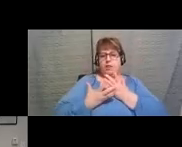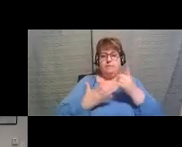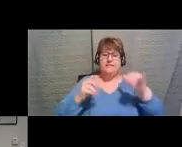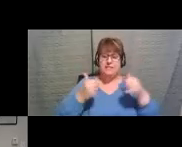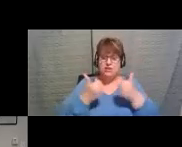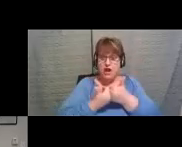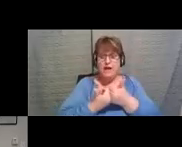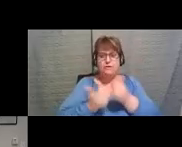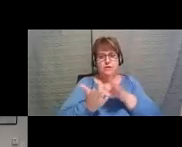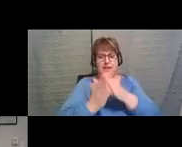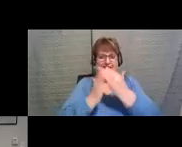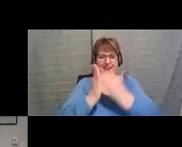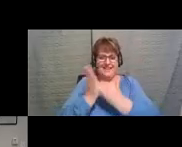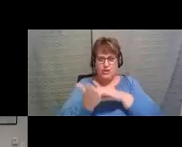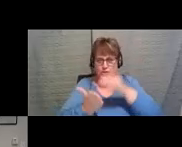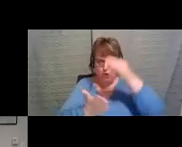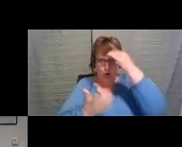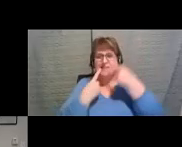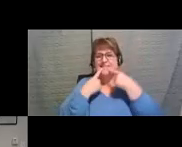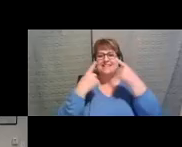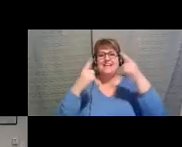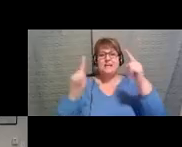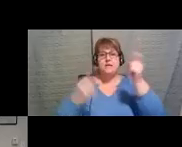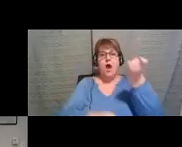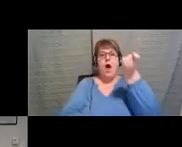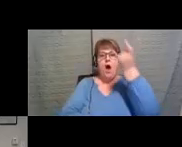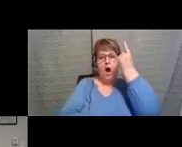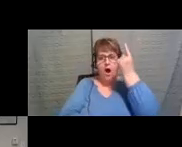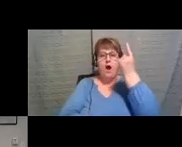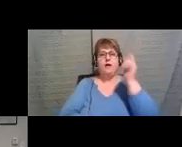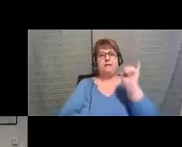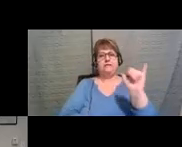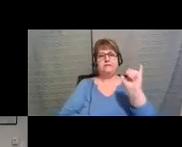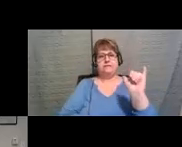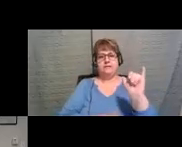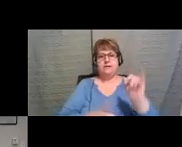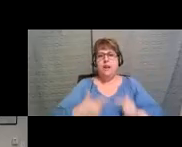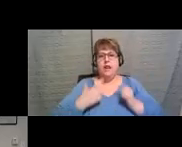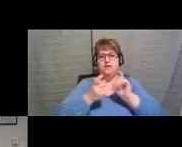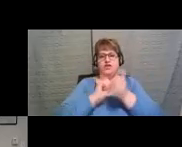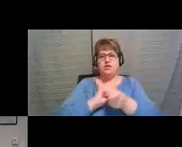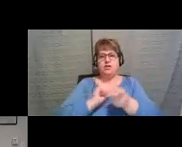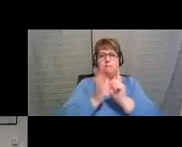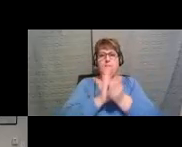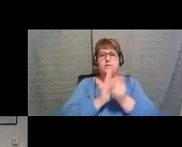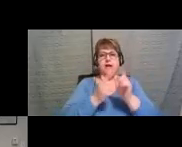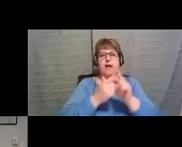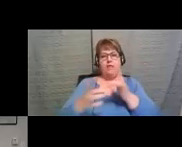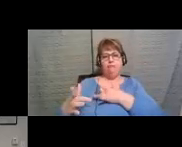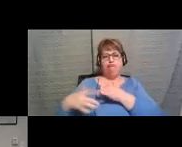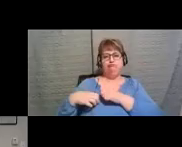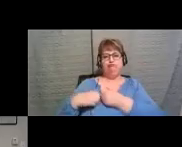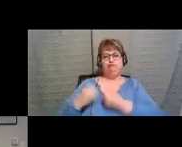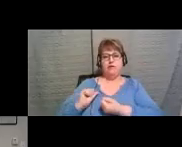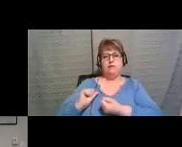lessons learned, successes, epiphanies, life-changing moments, and the heartbreaks. We have